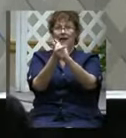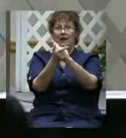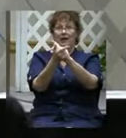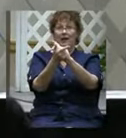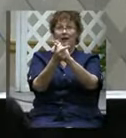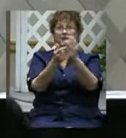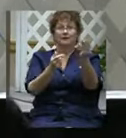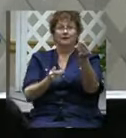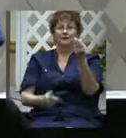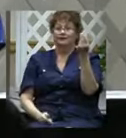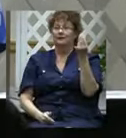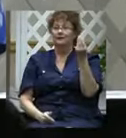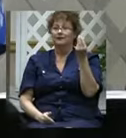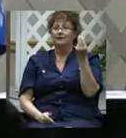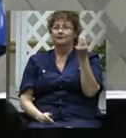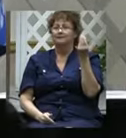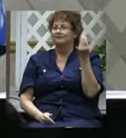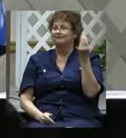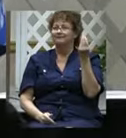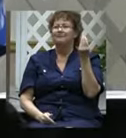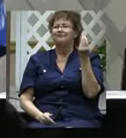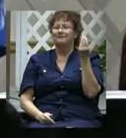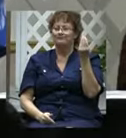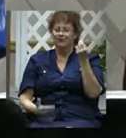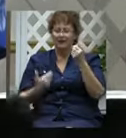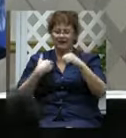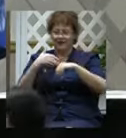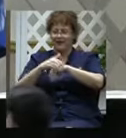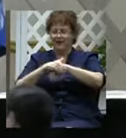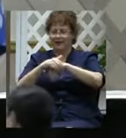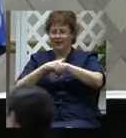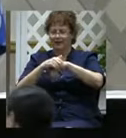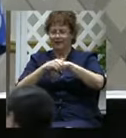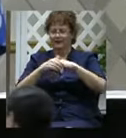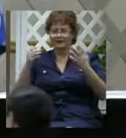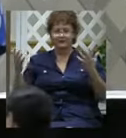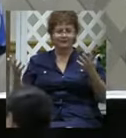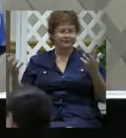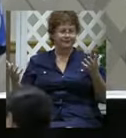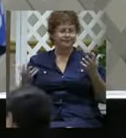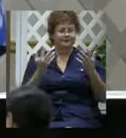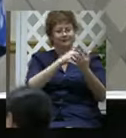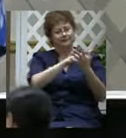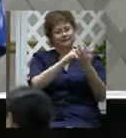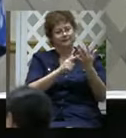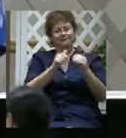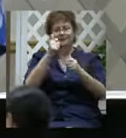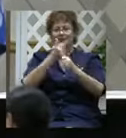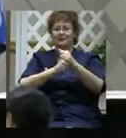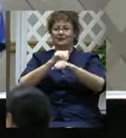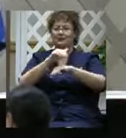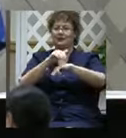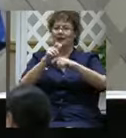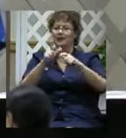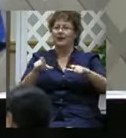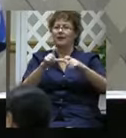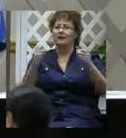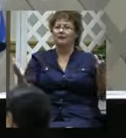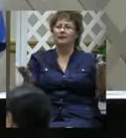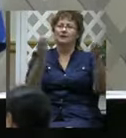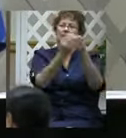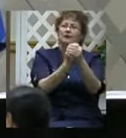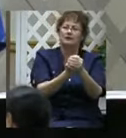translated files, so not only do you now have the English file somewhere, you have like 5 other files, 1 for each language. Obviously name them the same thing. You want to